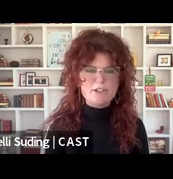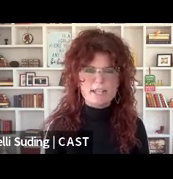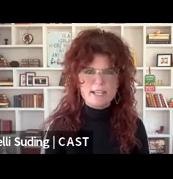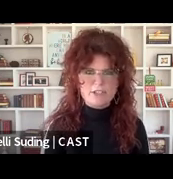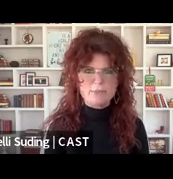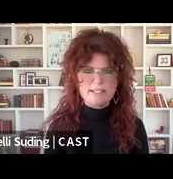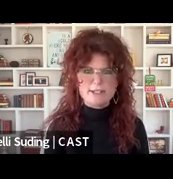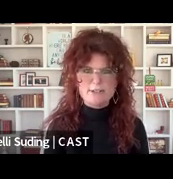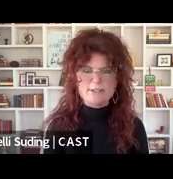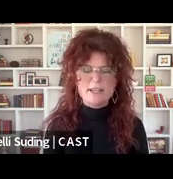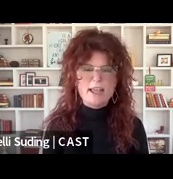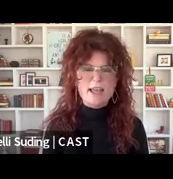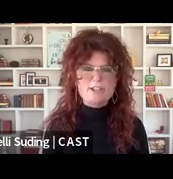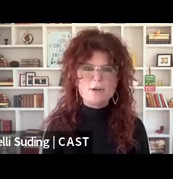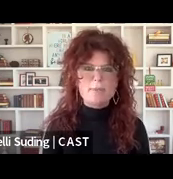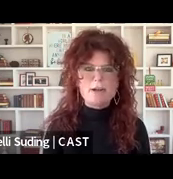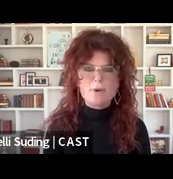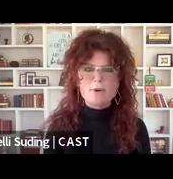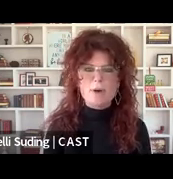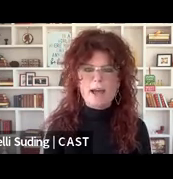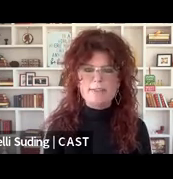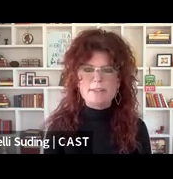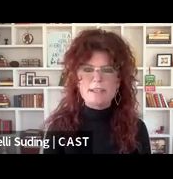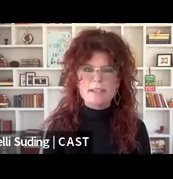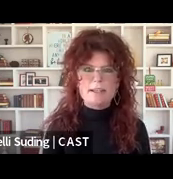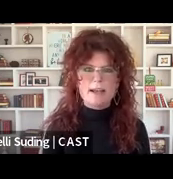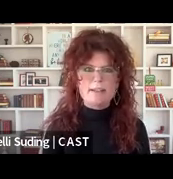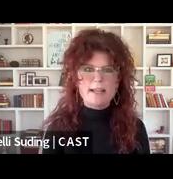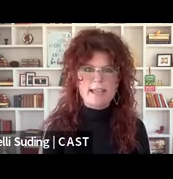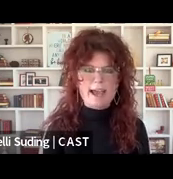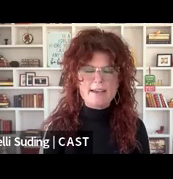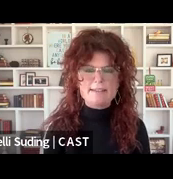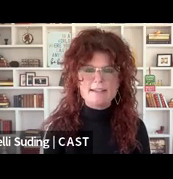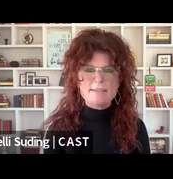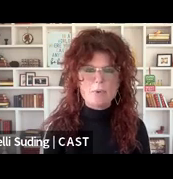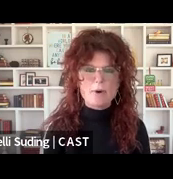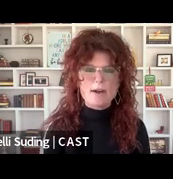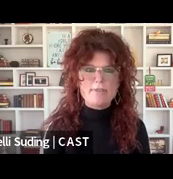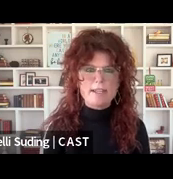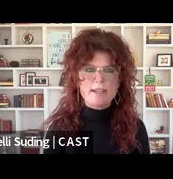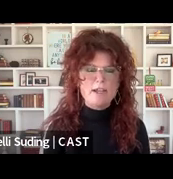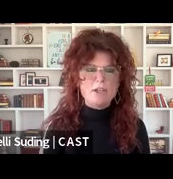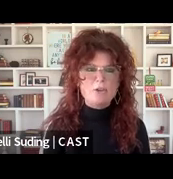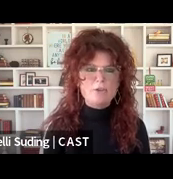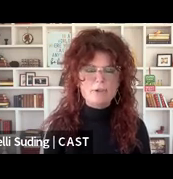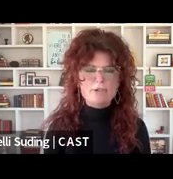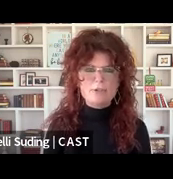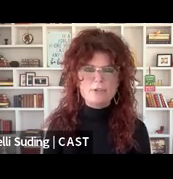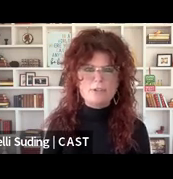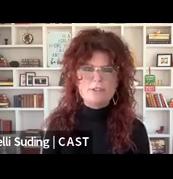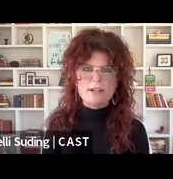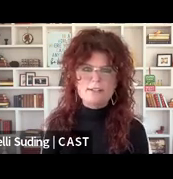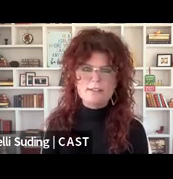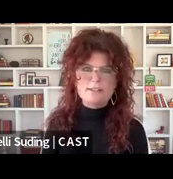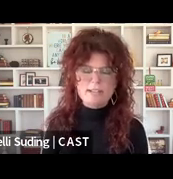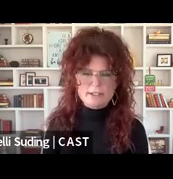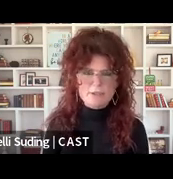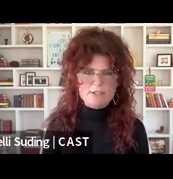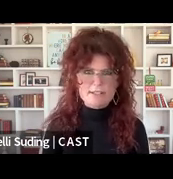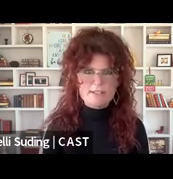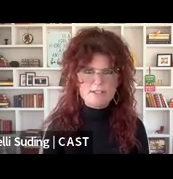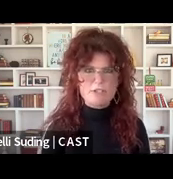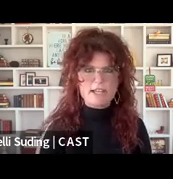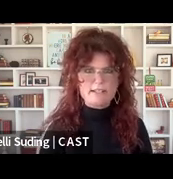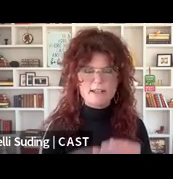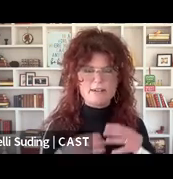accessible educational materials. And so my role at CAST is more of the universal